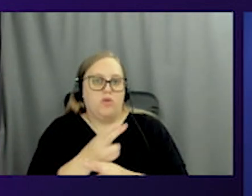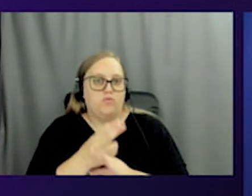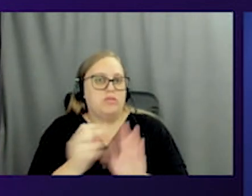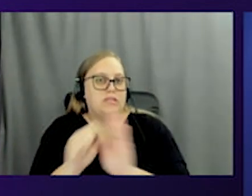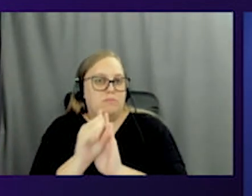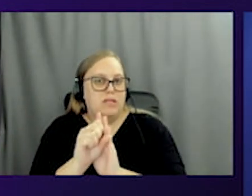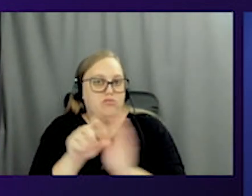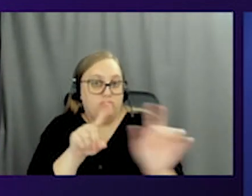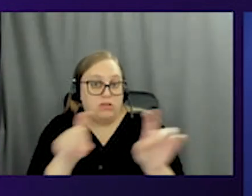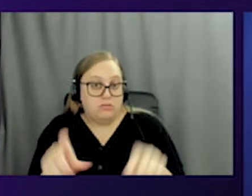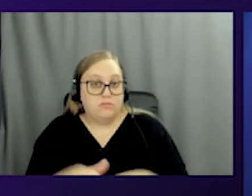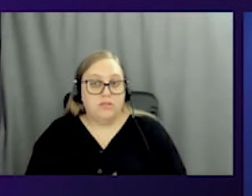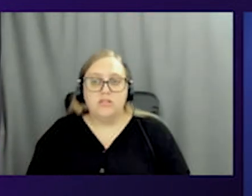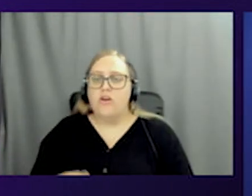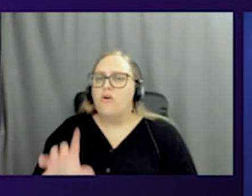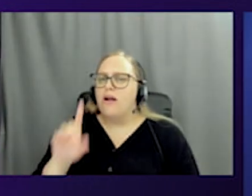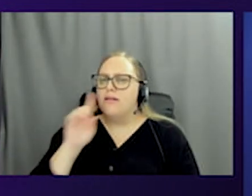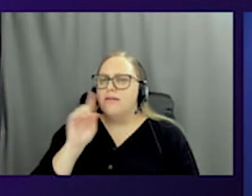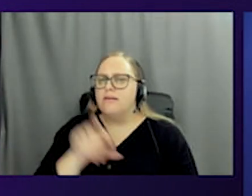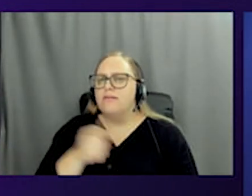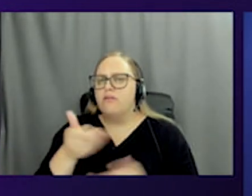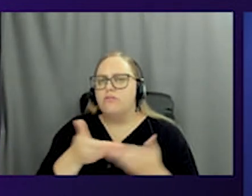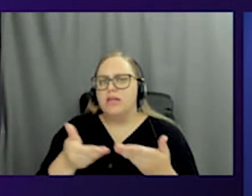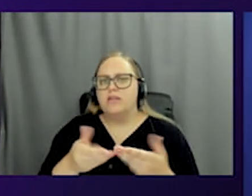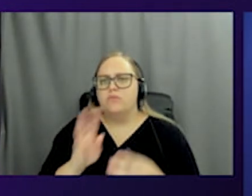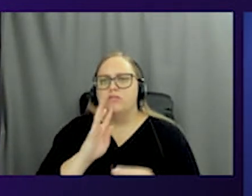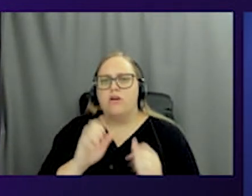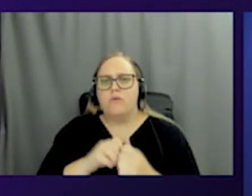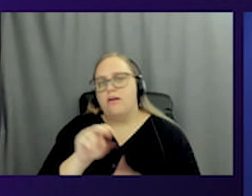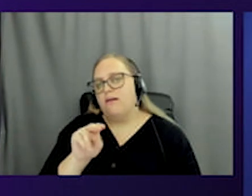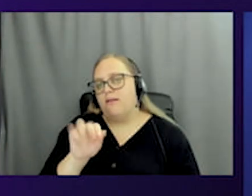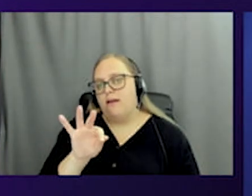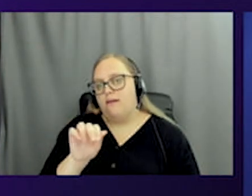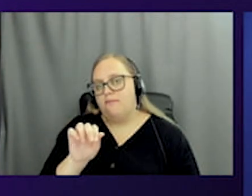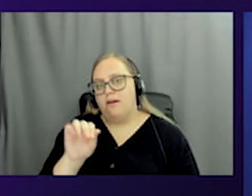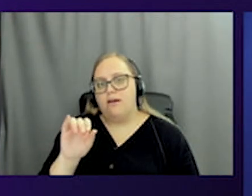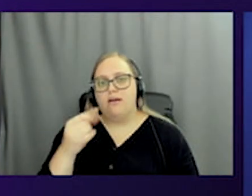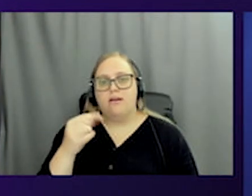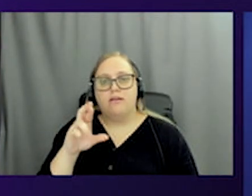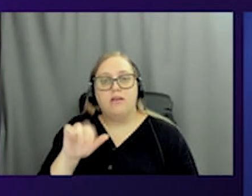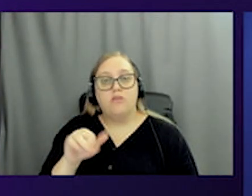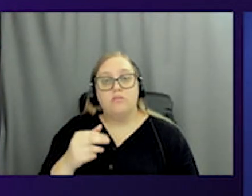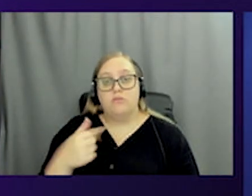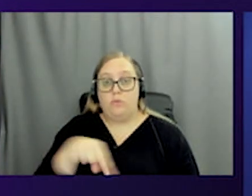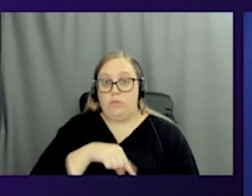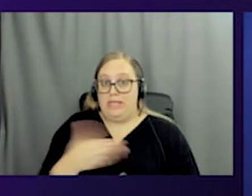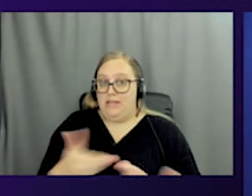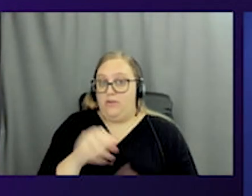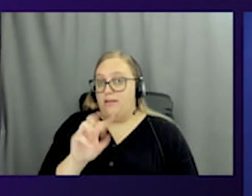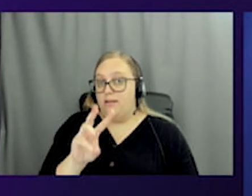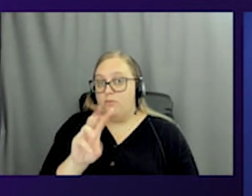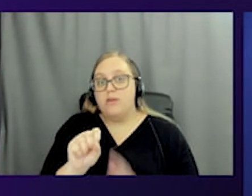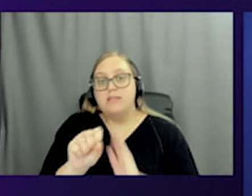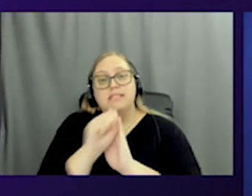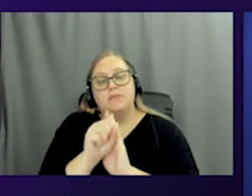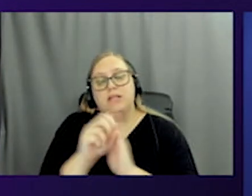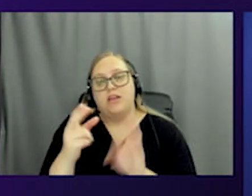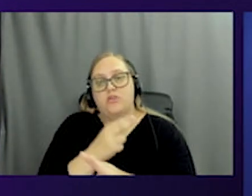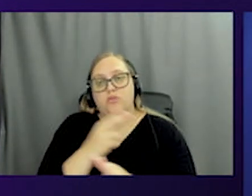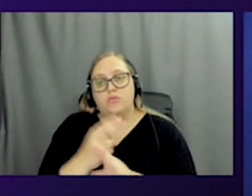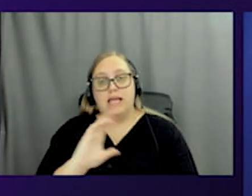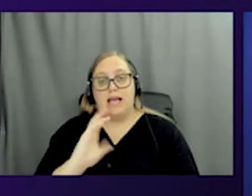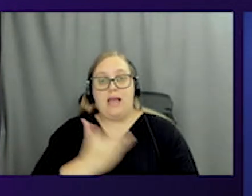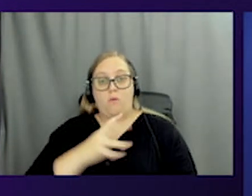earlier discussed from Nafa and Gary were how we also at AWS simulate using our